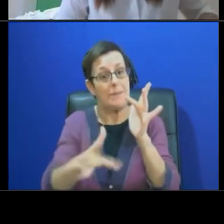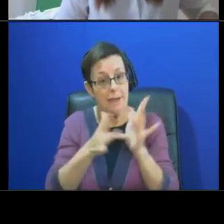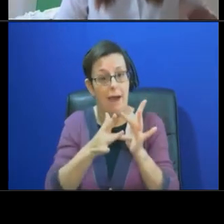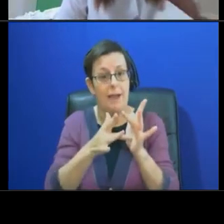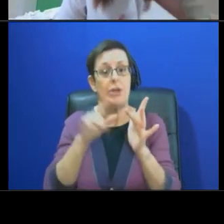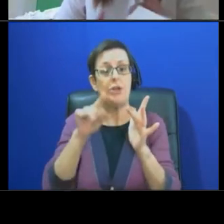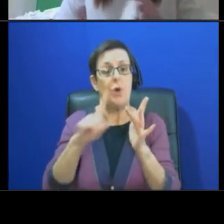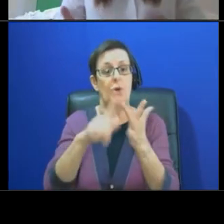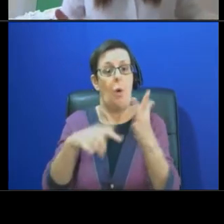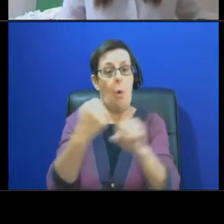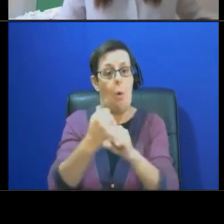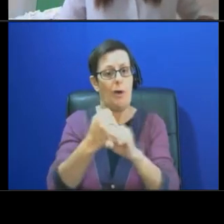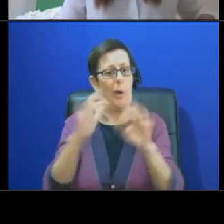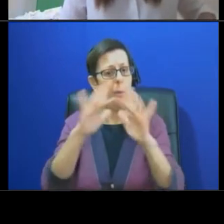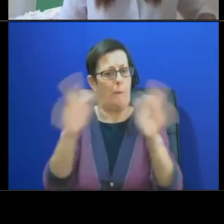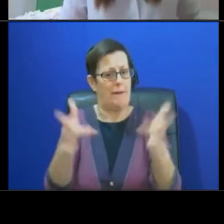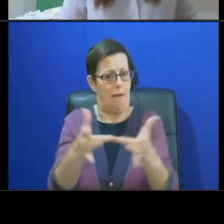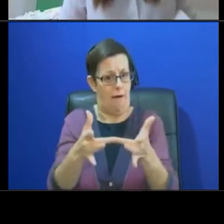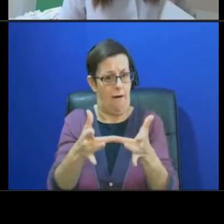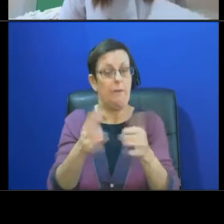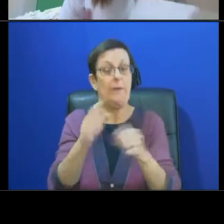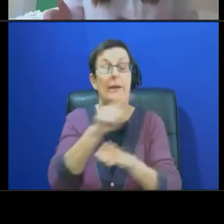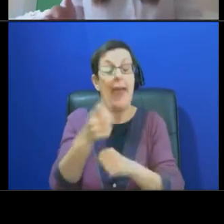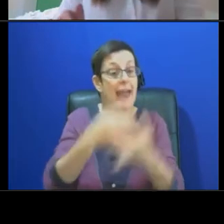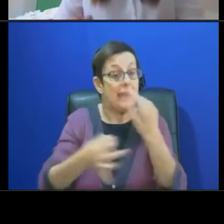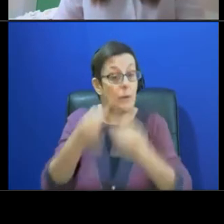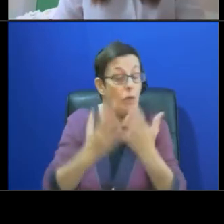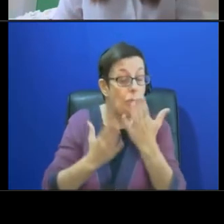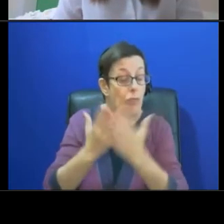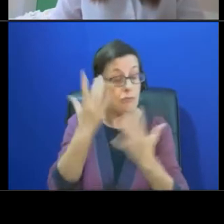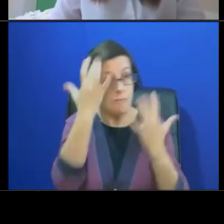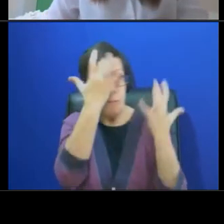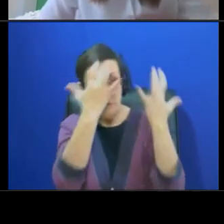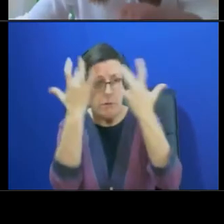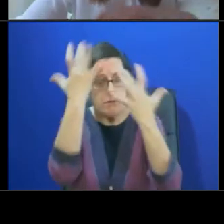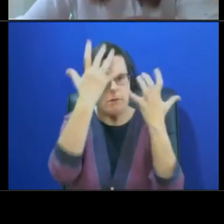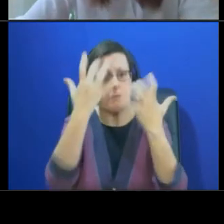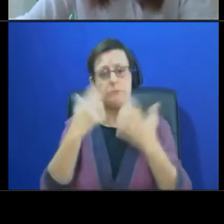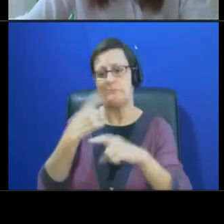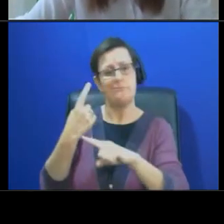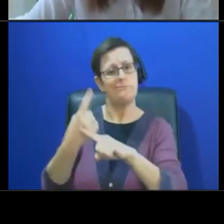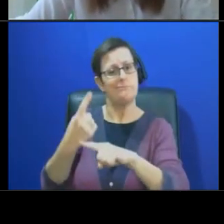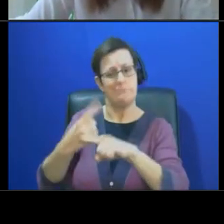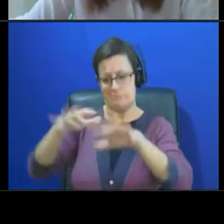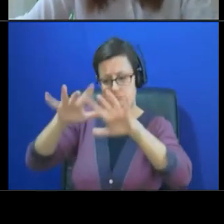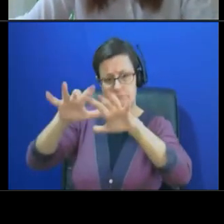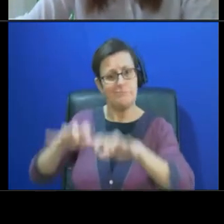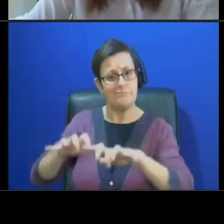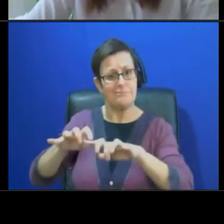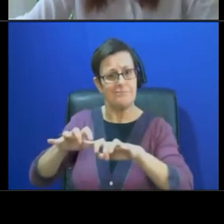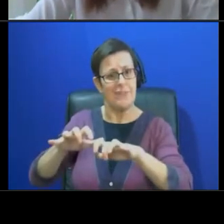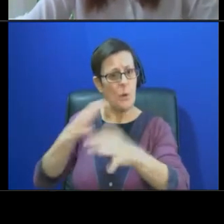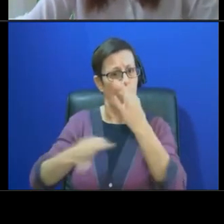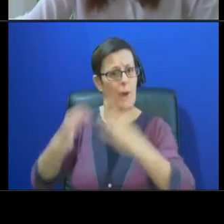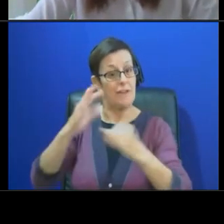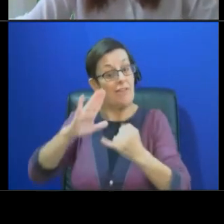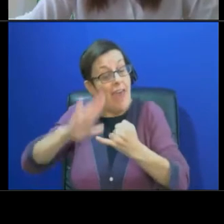ism.org/webinars. If you think of any questions during the webinar, please let us know in the questions box and we'll leave some time at the end